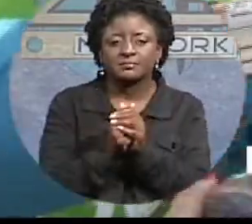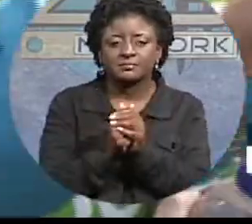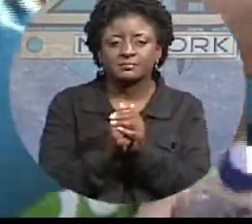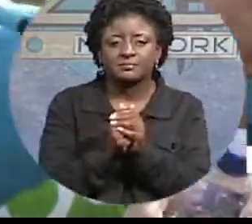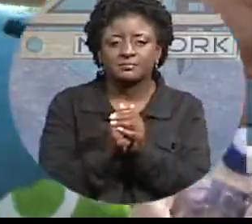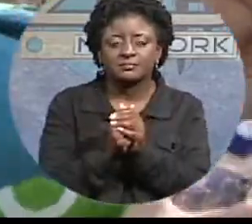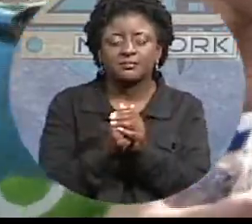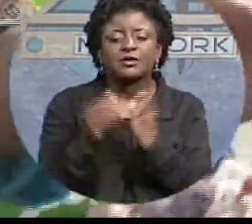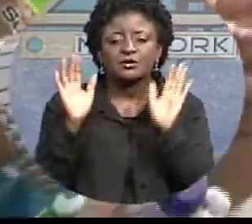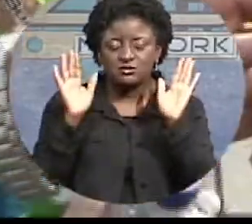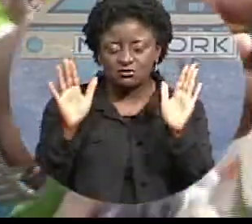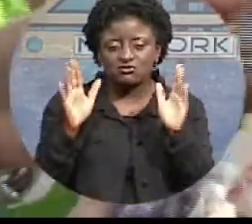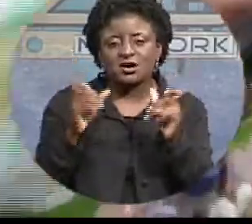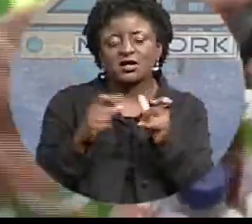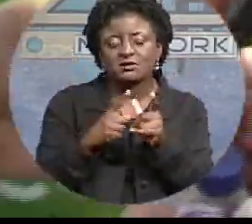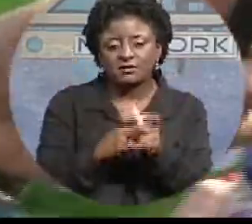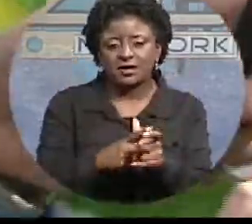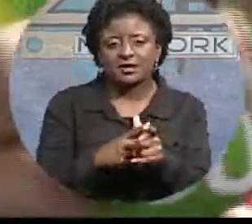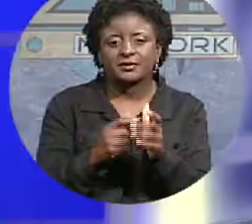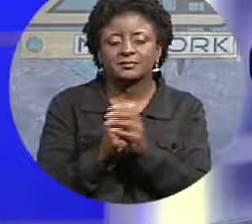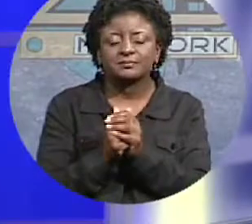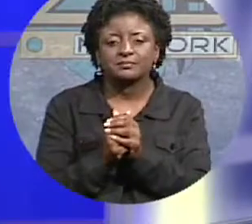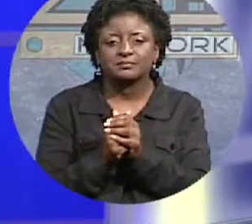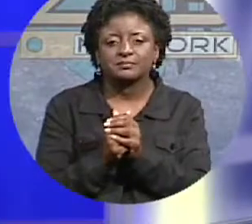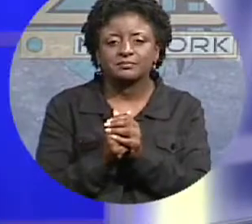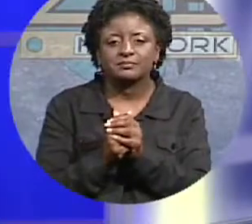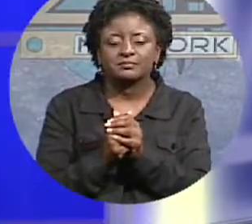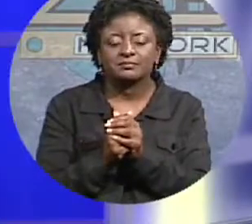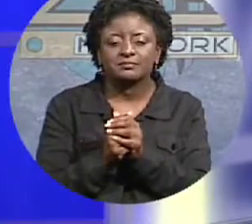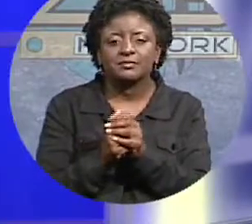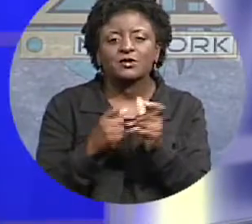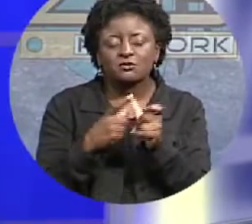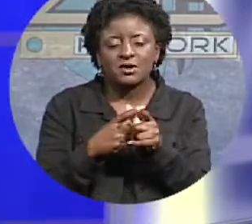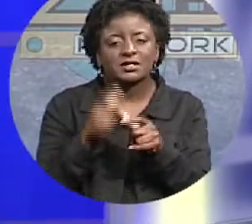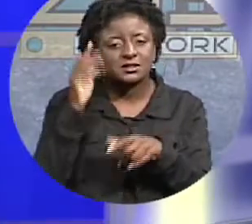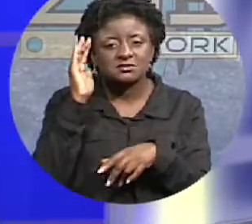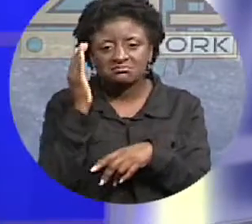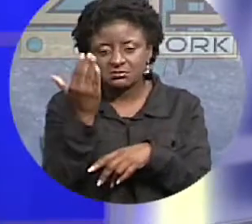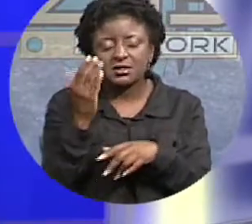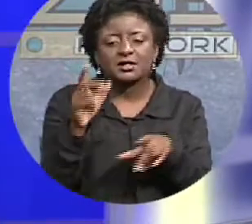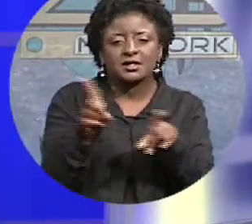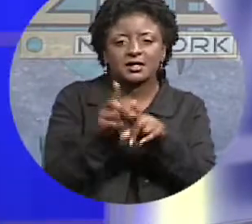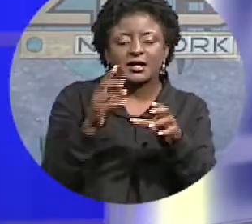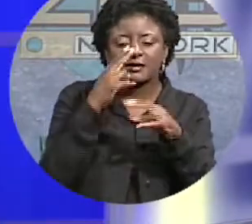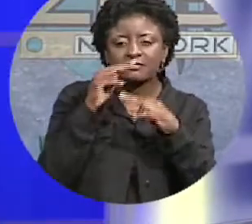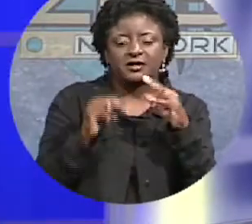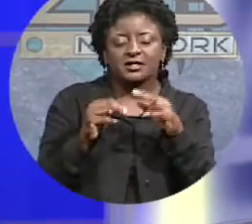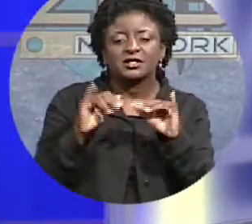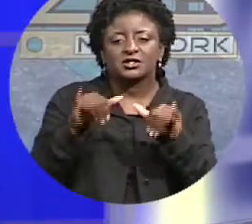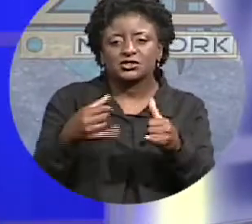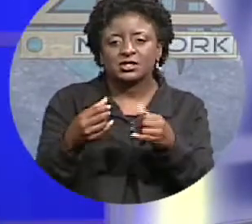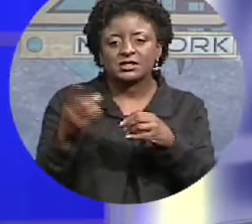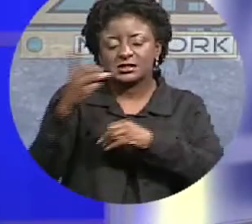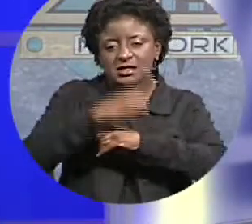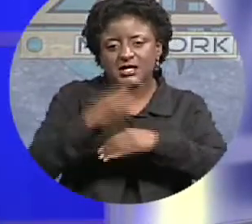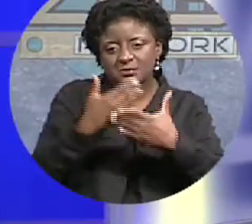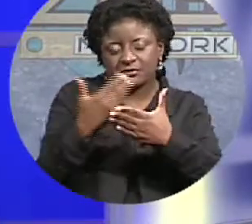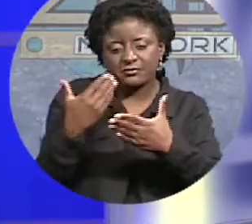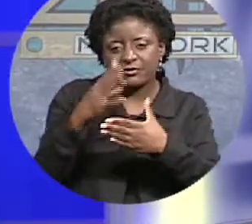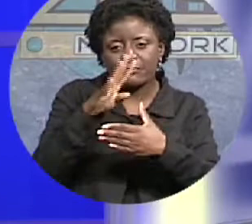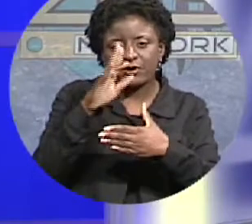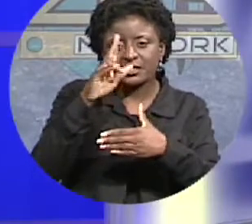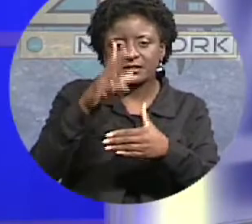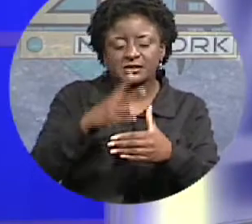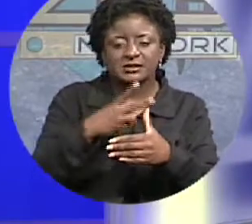come on. But it was a great run. That race looked like fun. Well, with just days left until the 42nd annual Red Cross